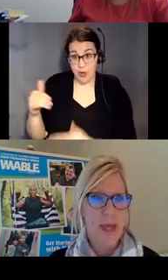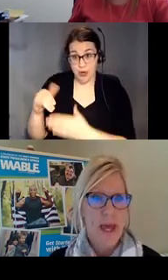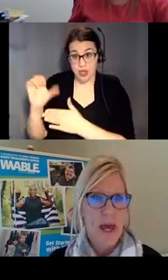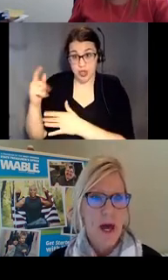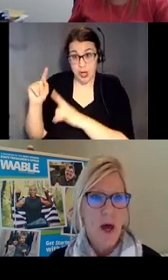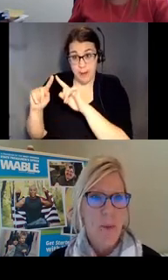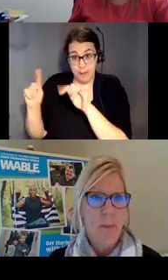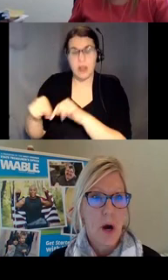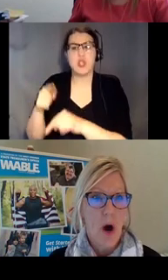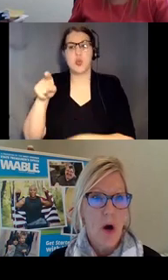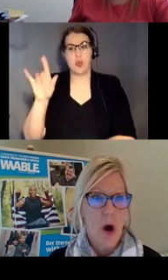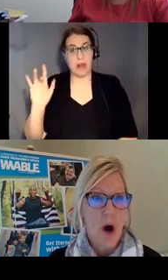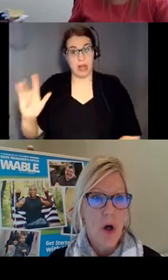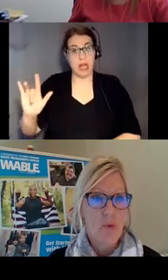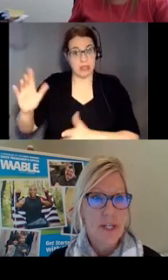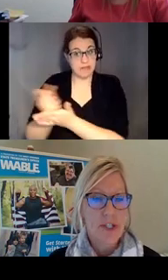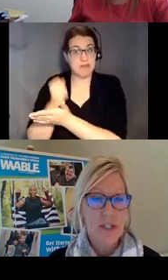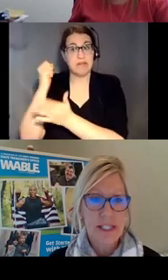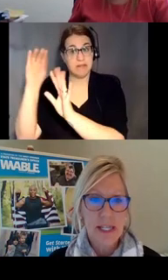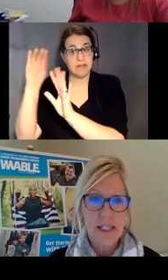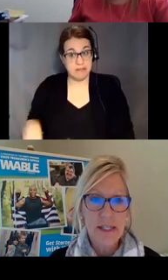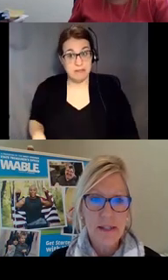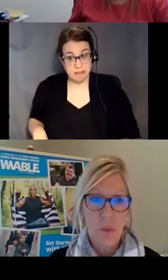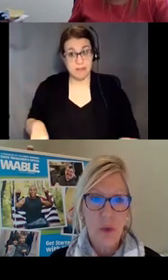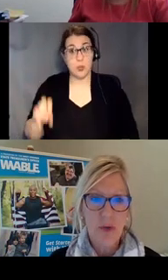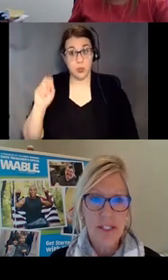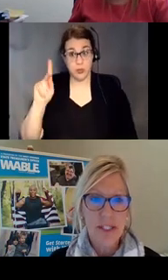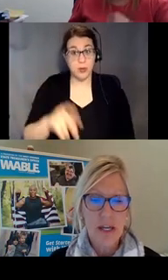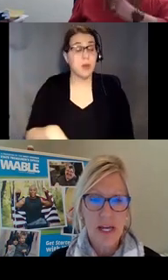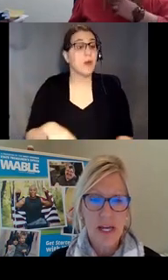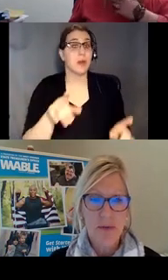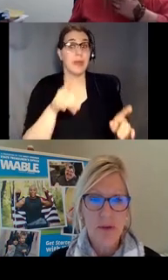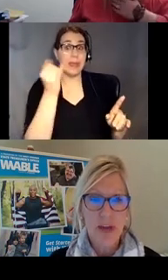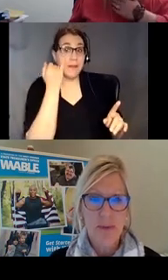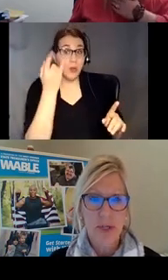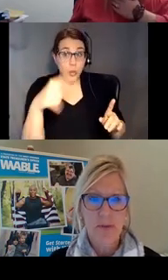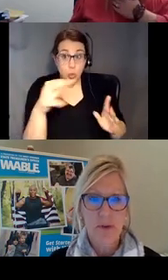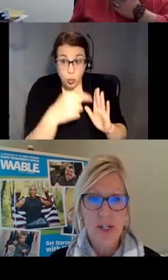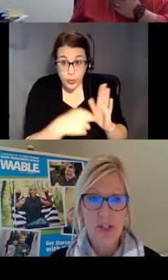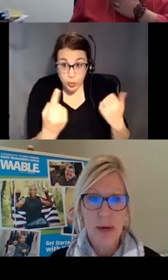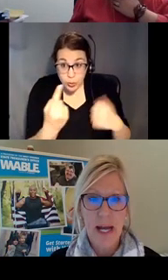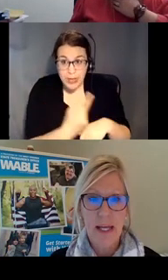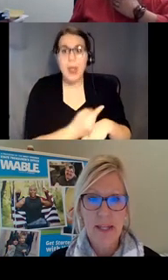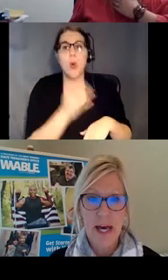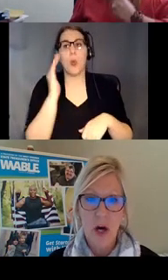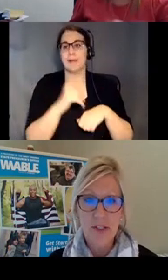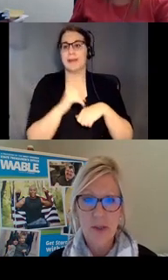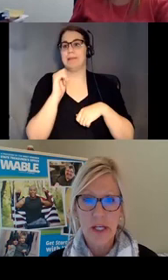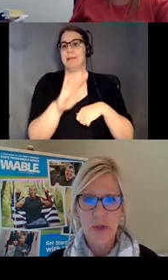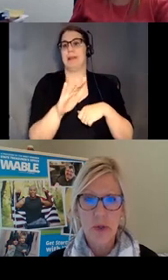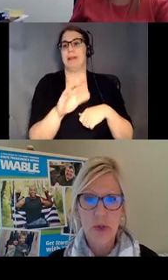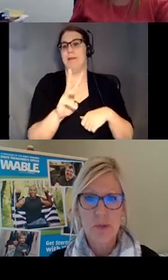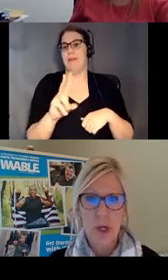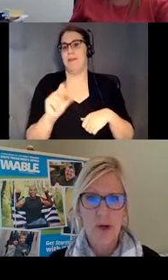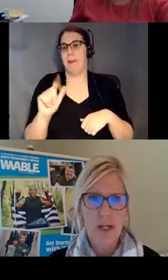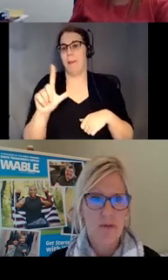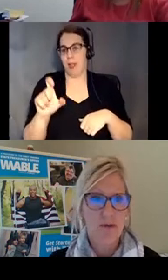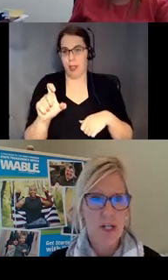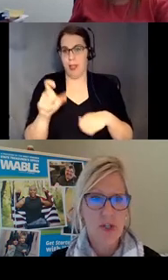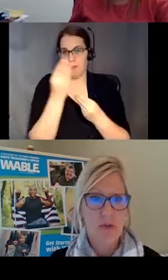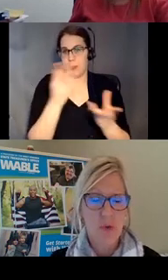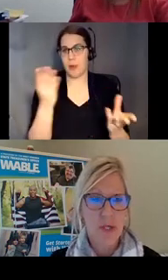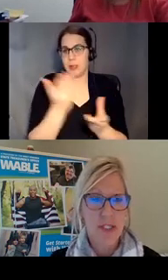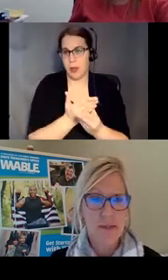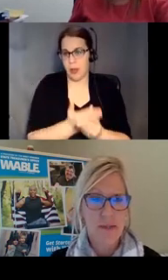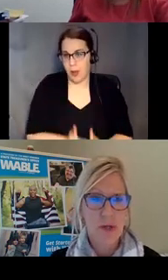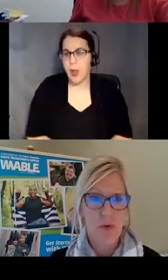well. All registered attendees will receive a WVABLE information packet that also includes program